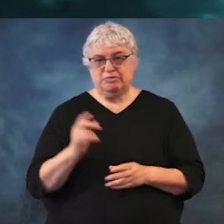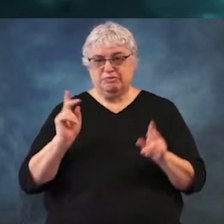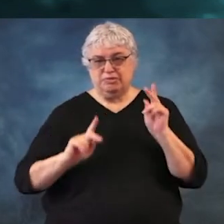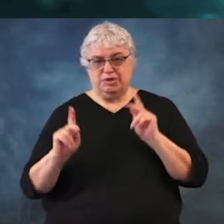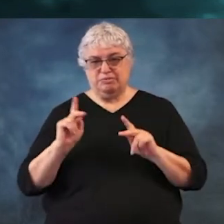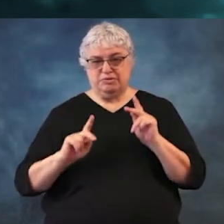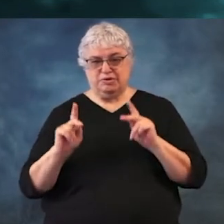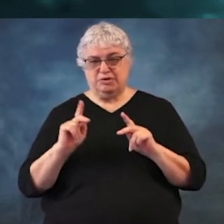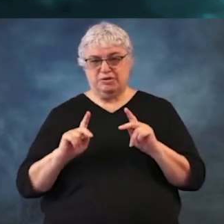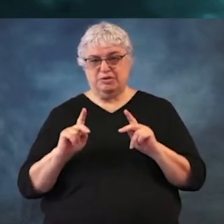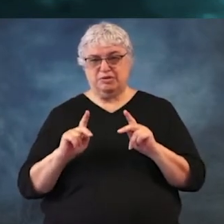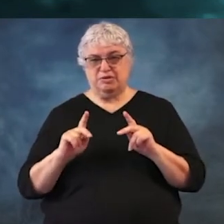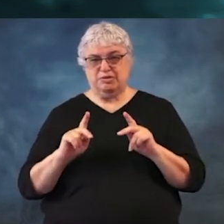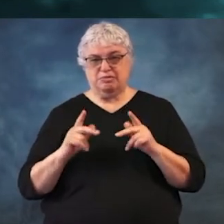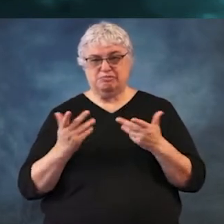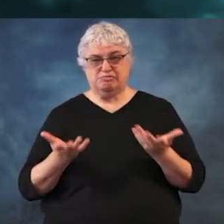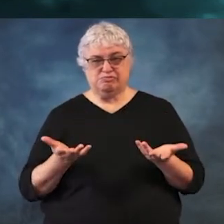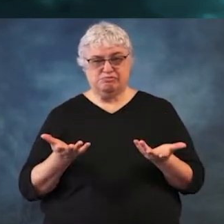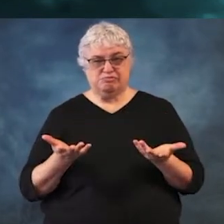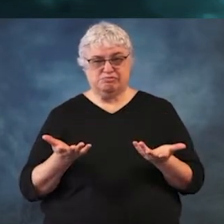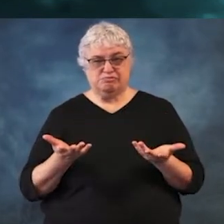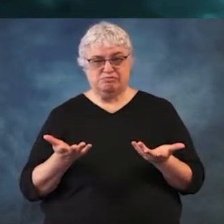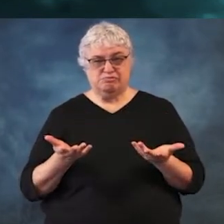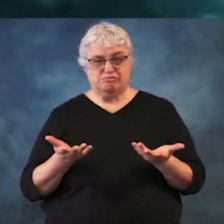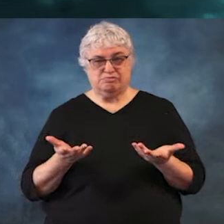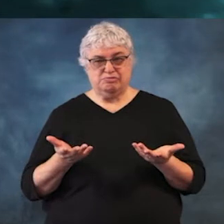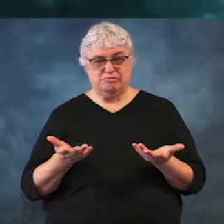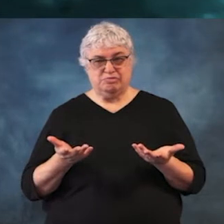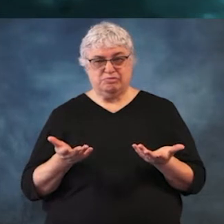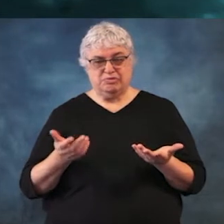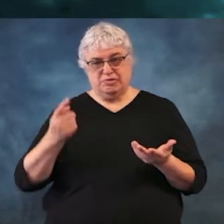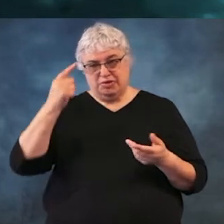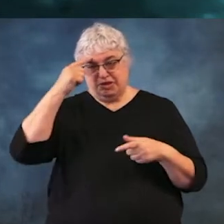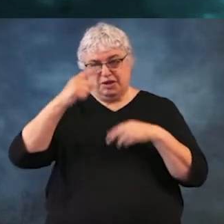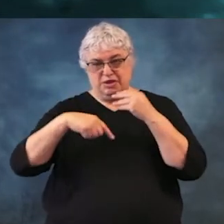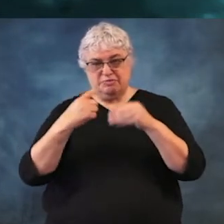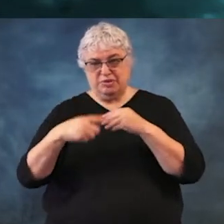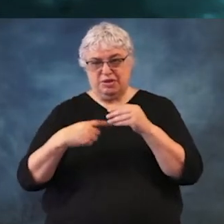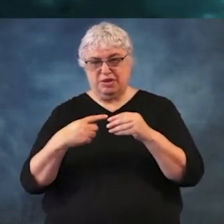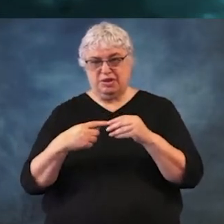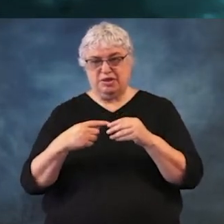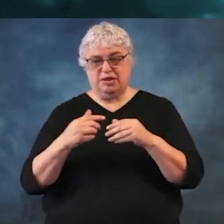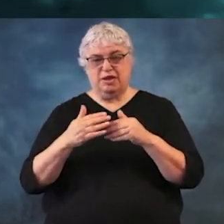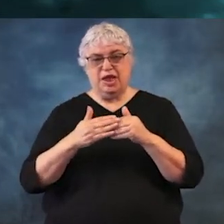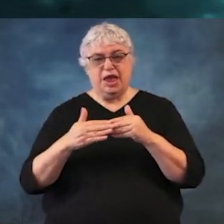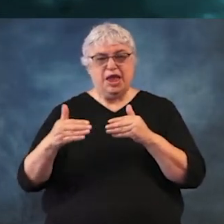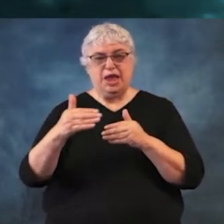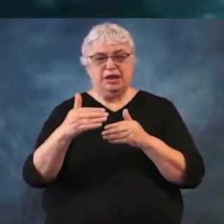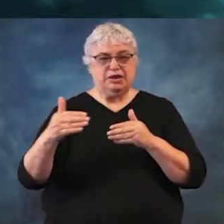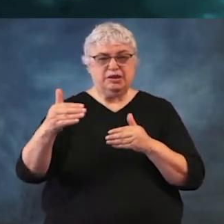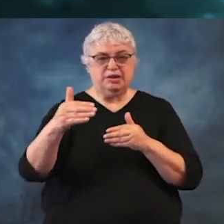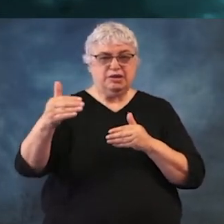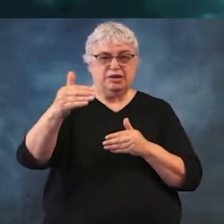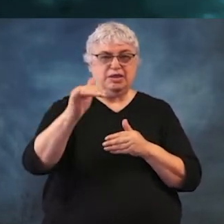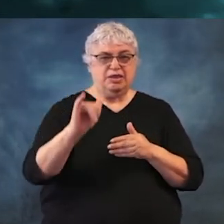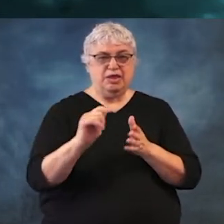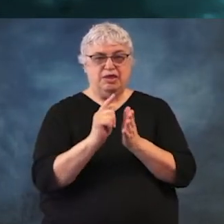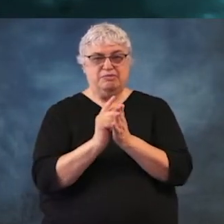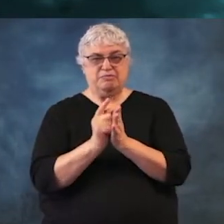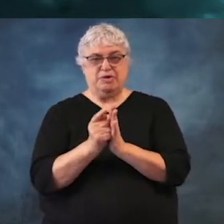people um, are thinking of all, kind of thinking ahead, and in those